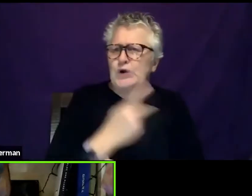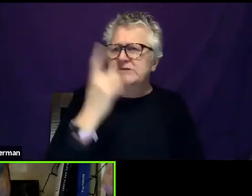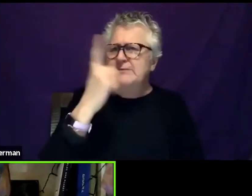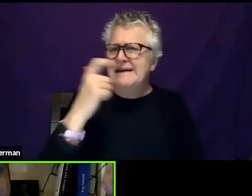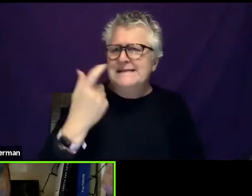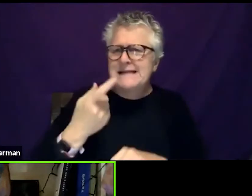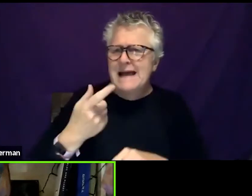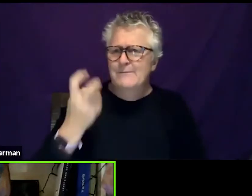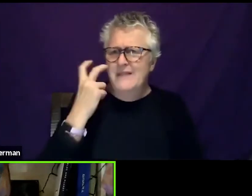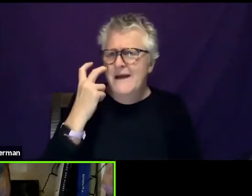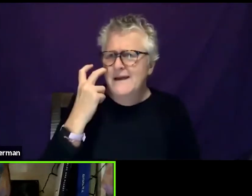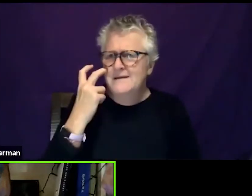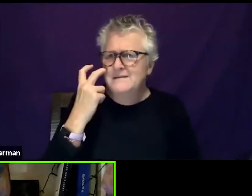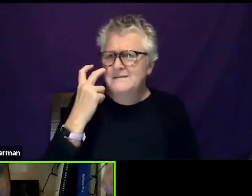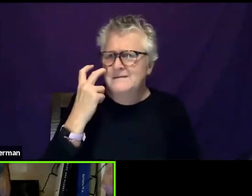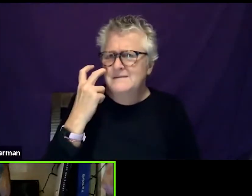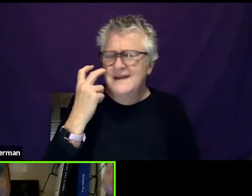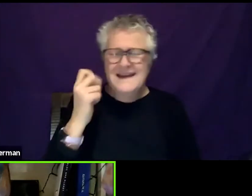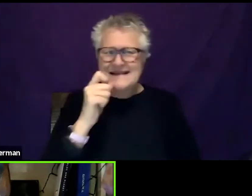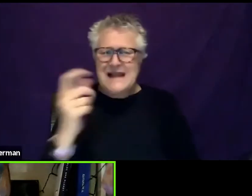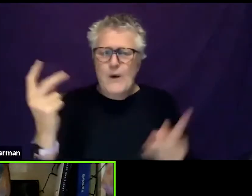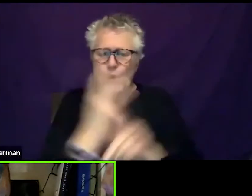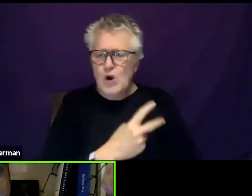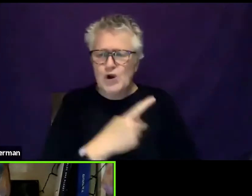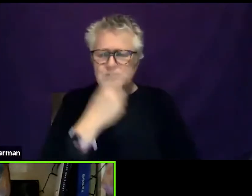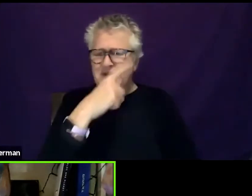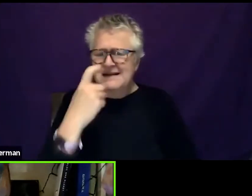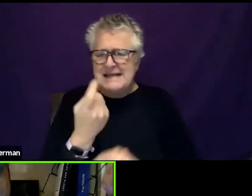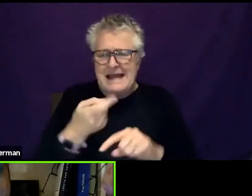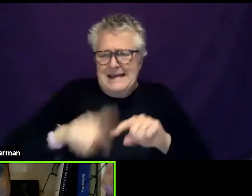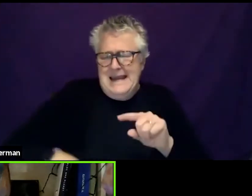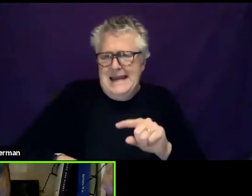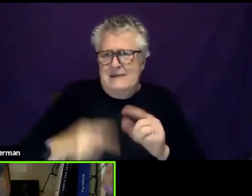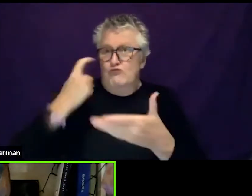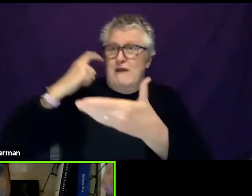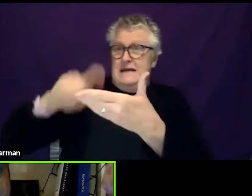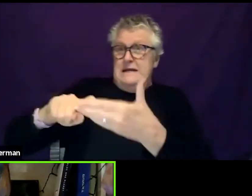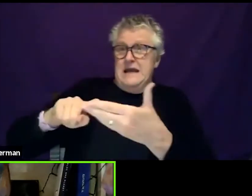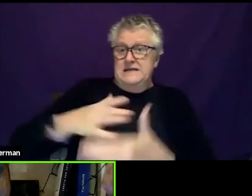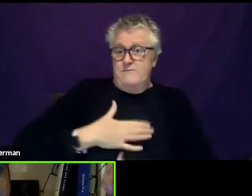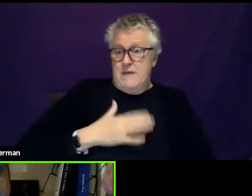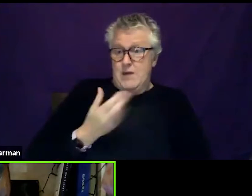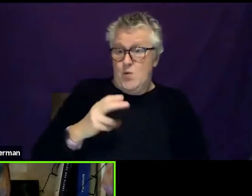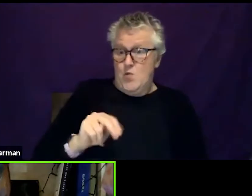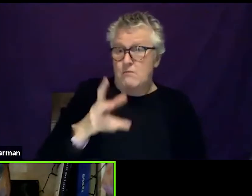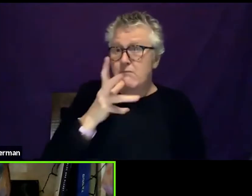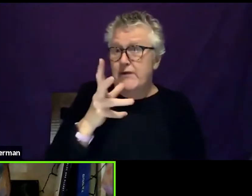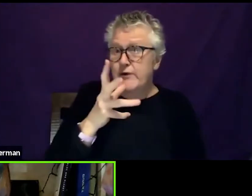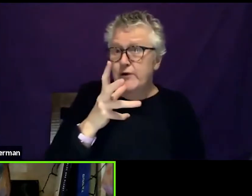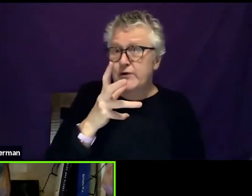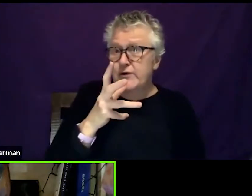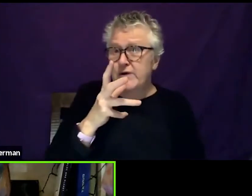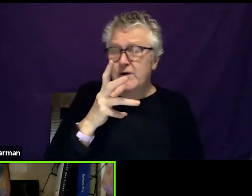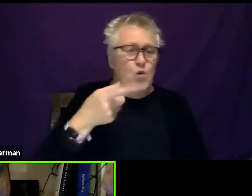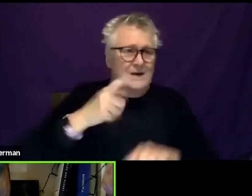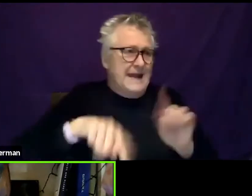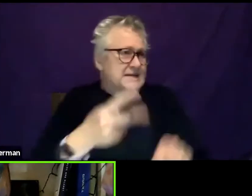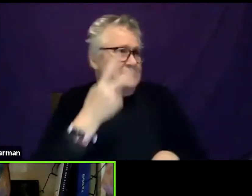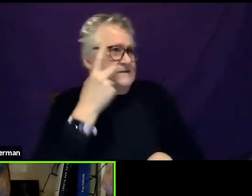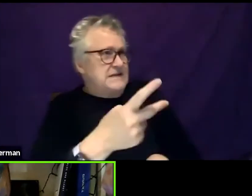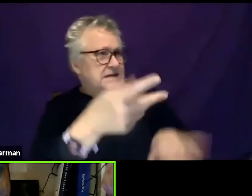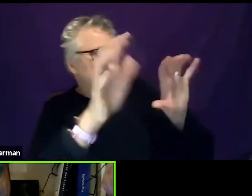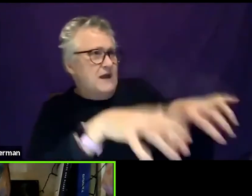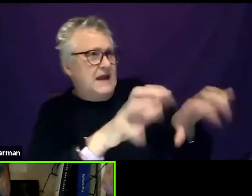or I can't recognize my own mother down the street. You know, like, I appreciate things to